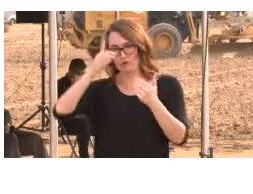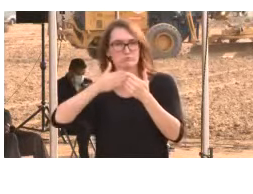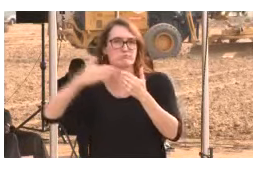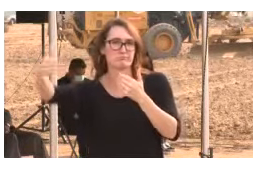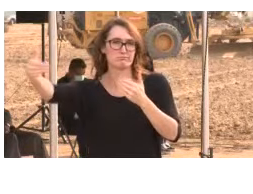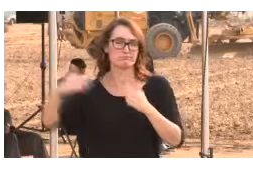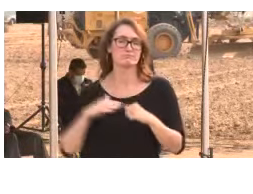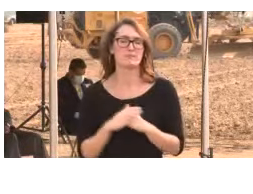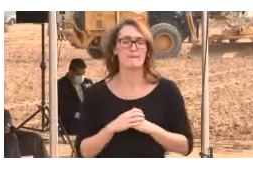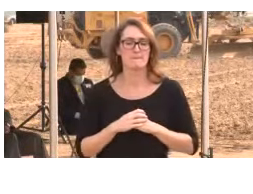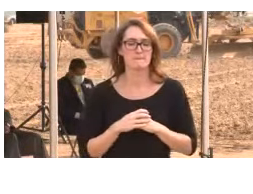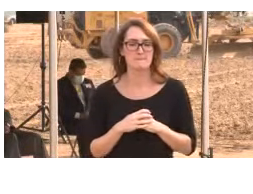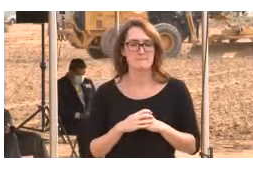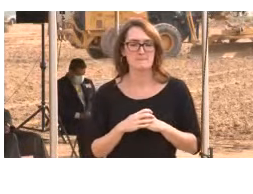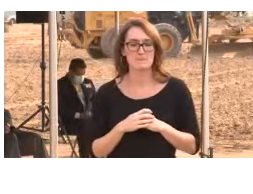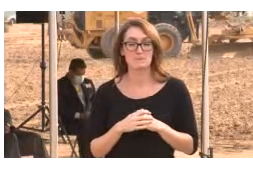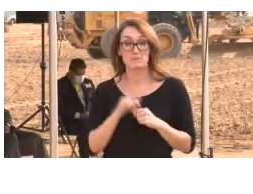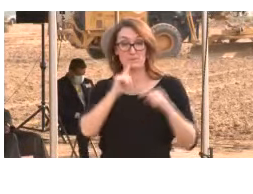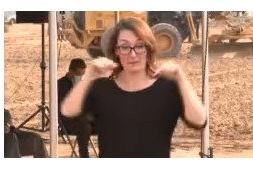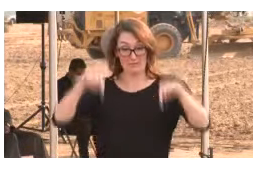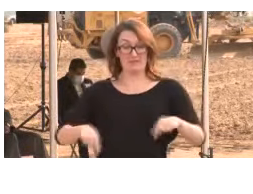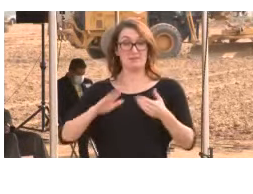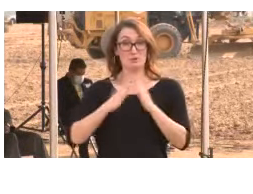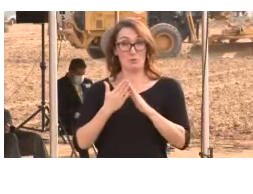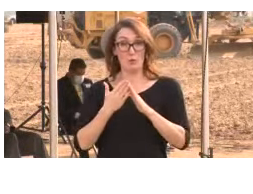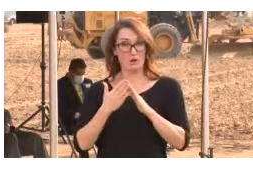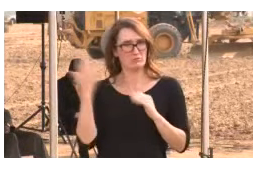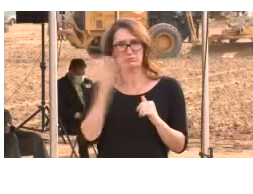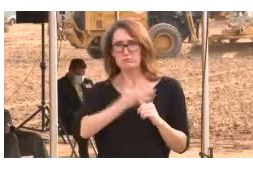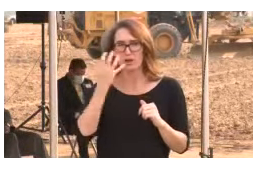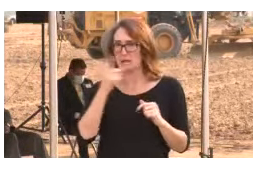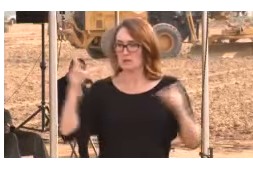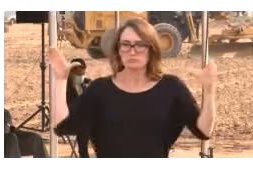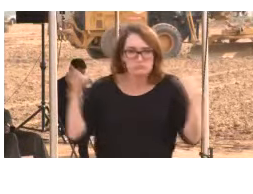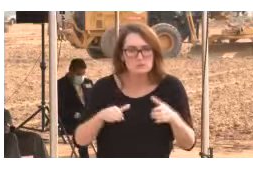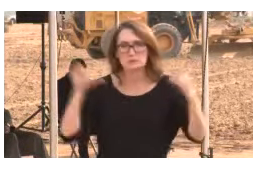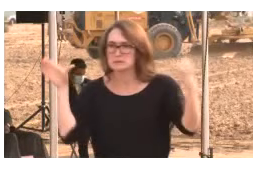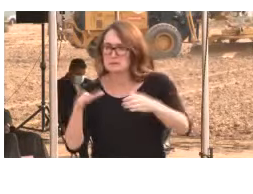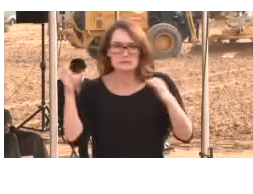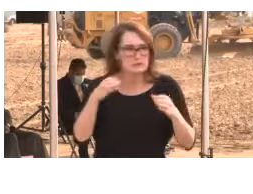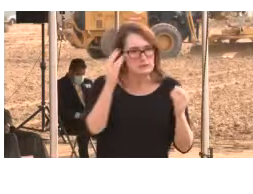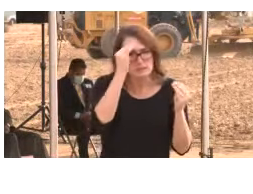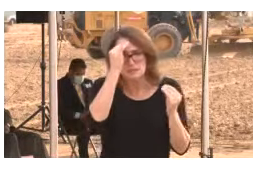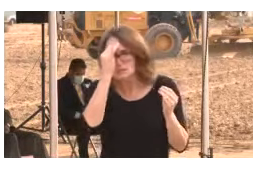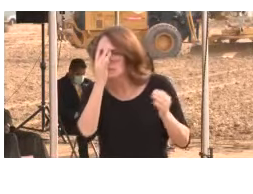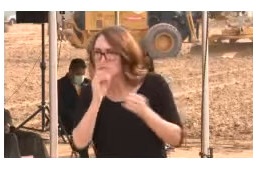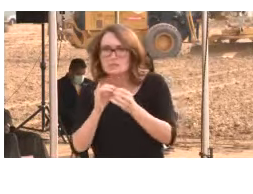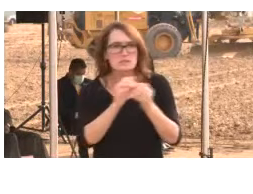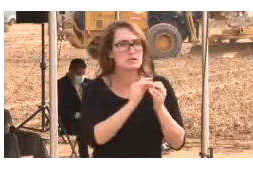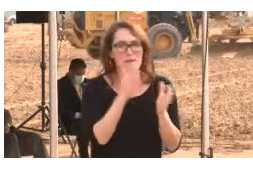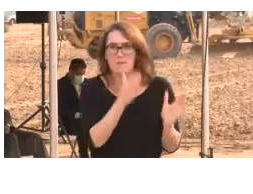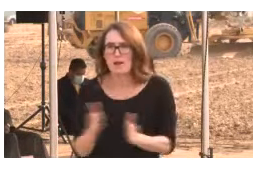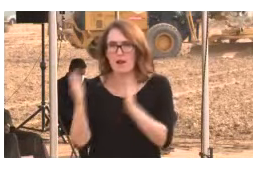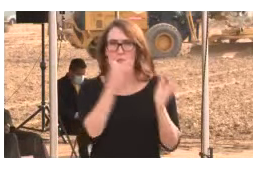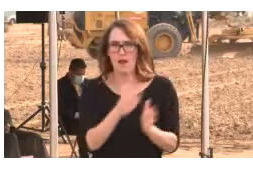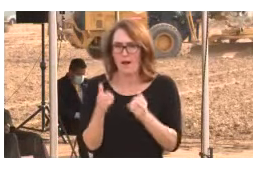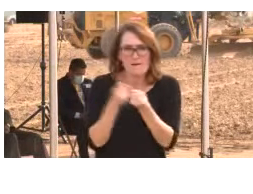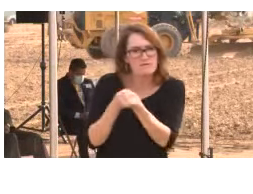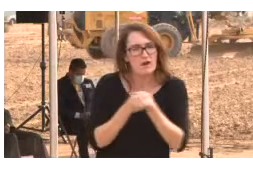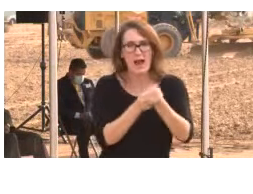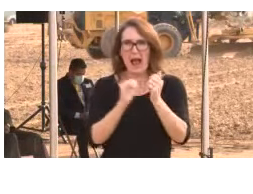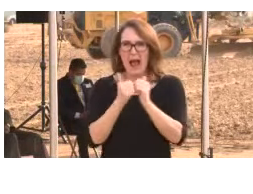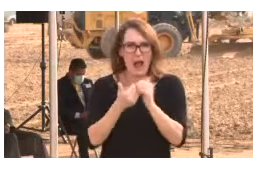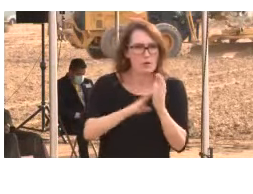come. It is this community that has come together on numerous occasions to plan and to advocate for development